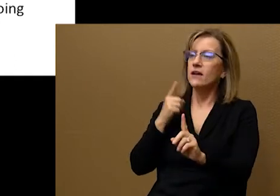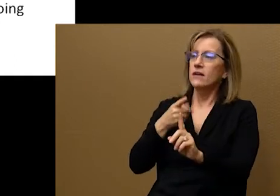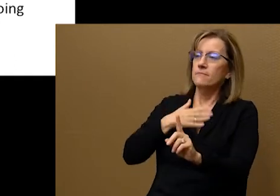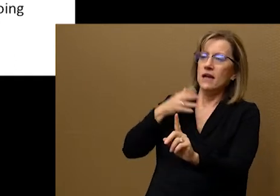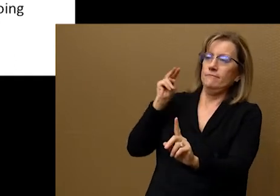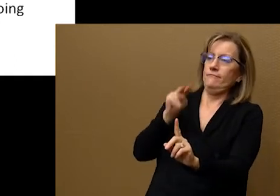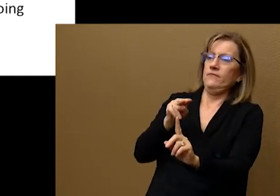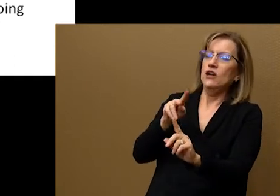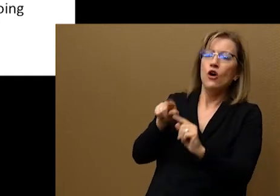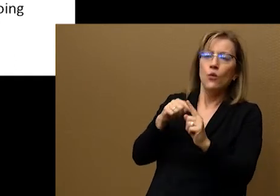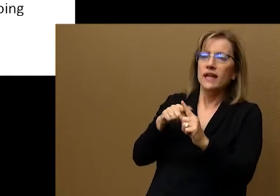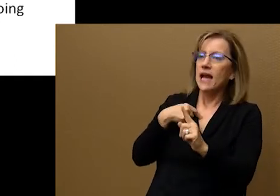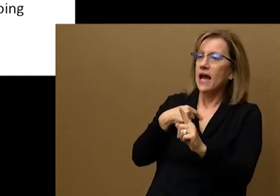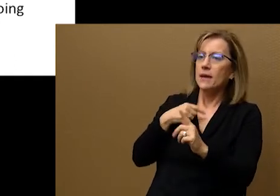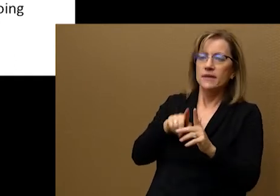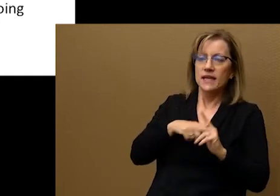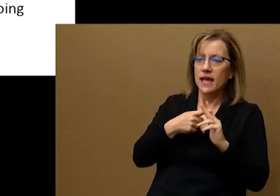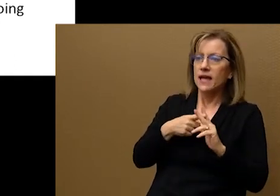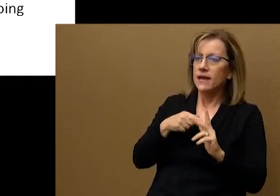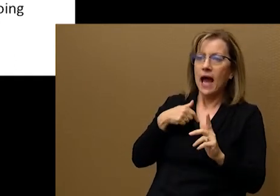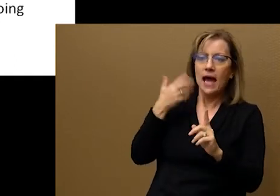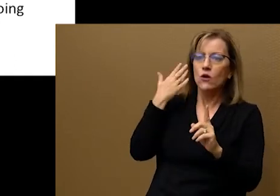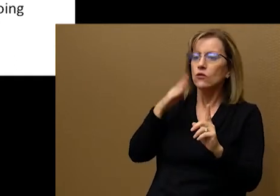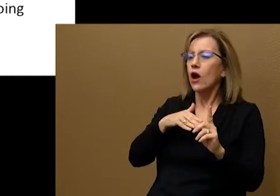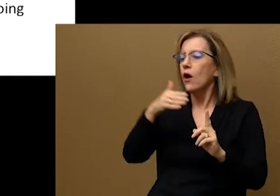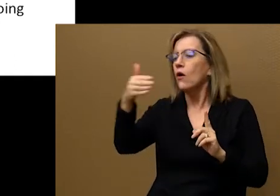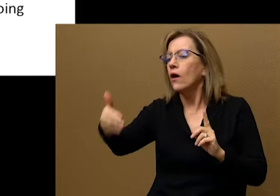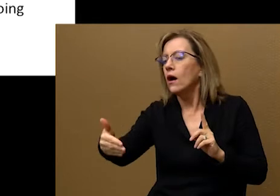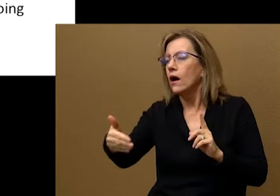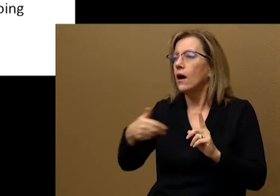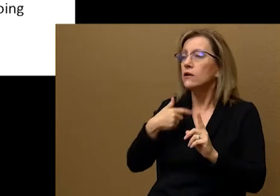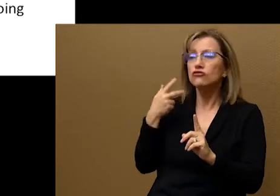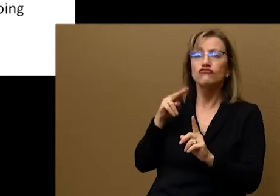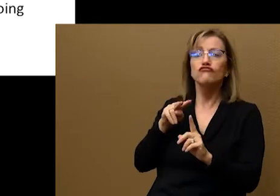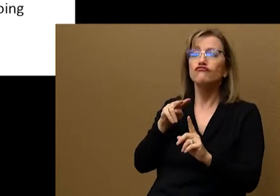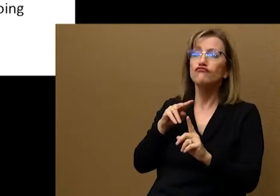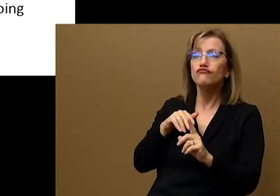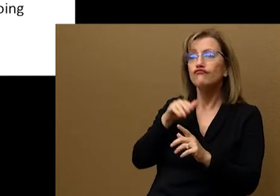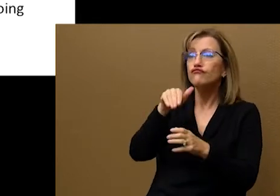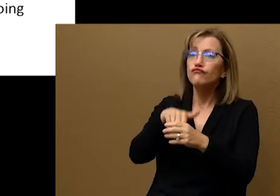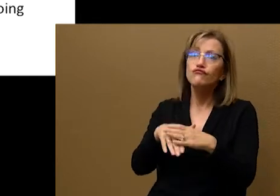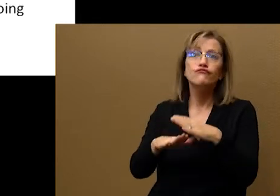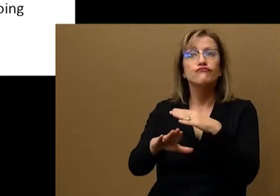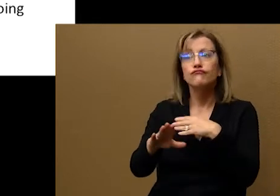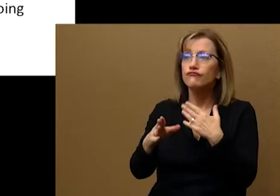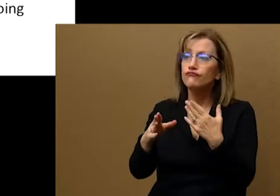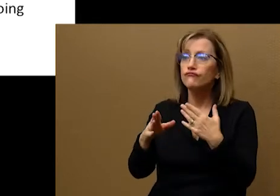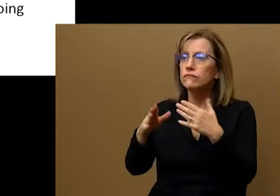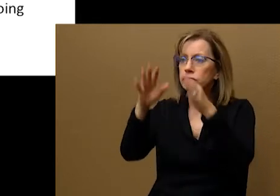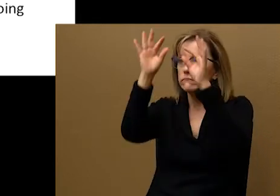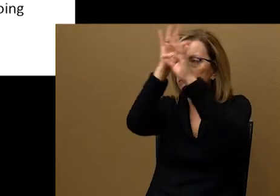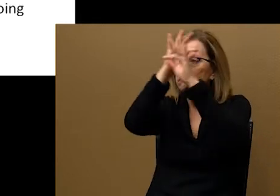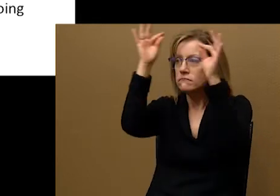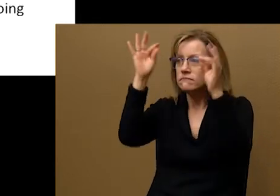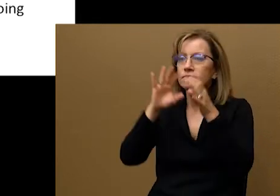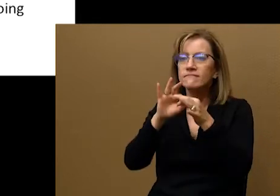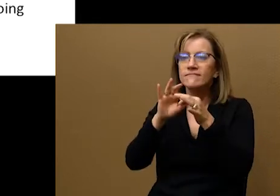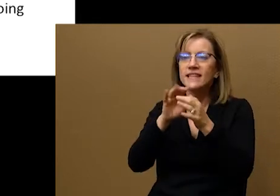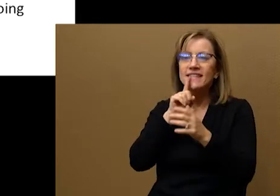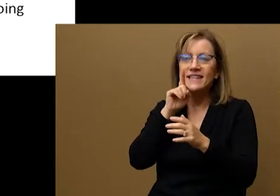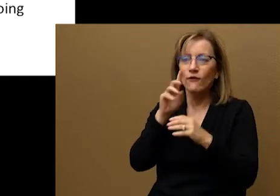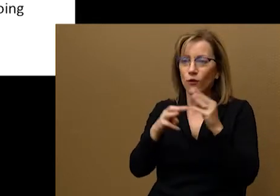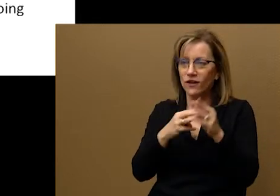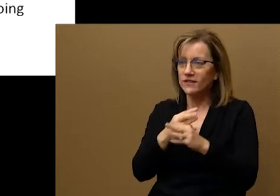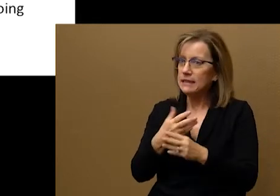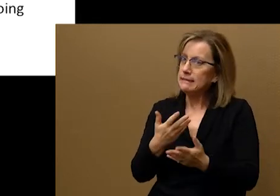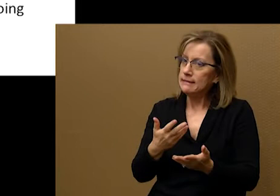Just my reference point, when I began, I didn't know what I was stepping into in terms of the deaf world.